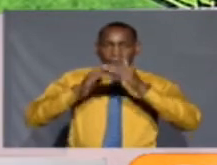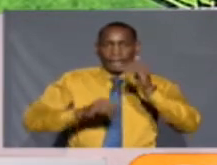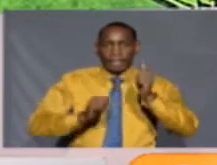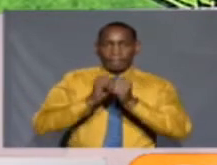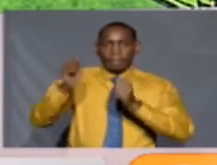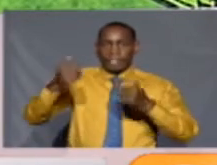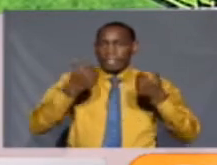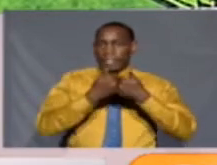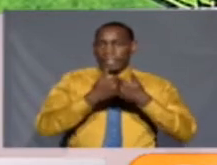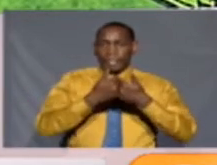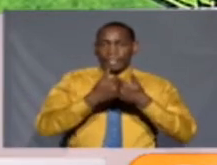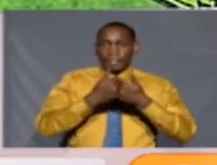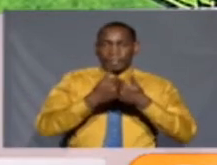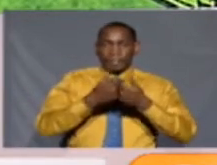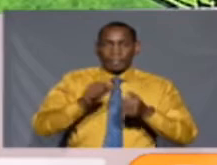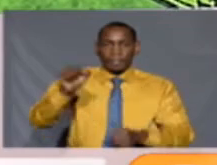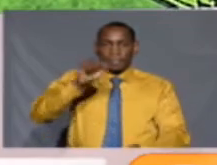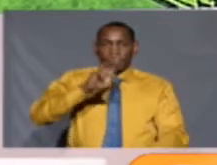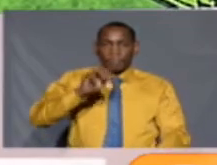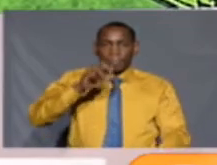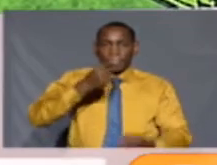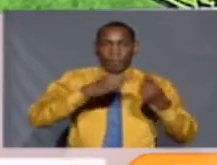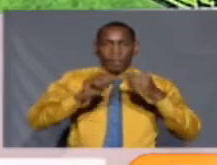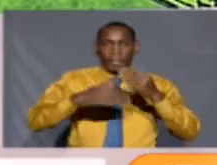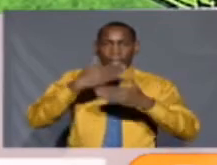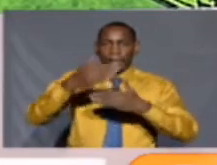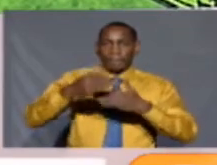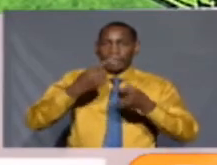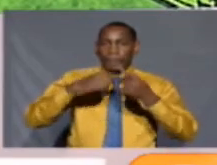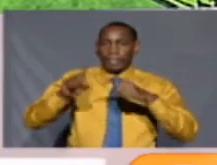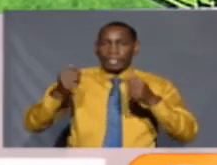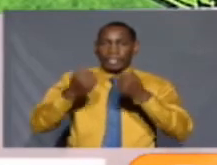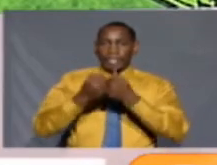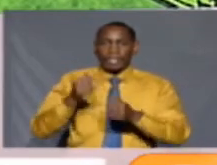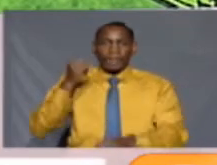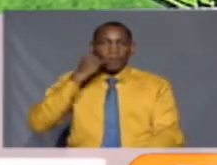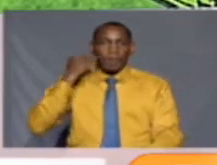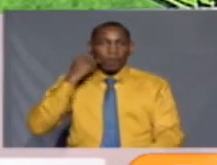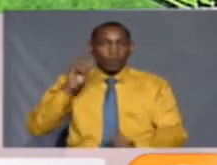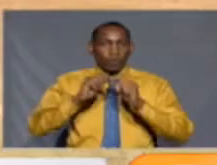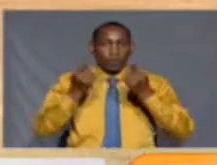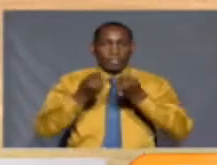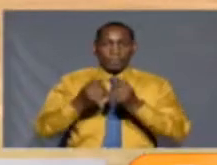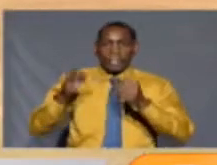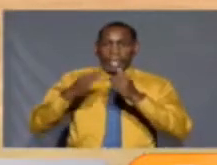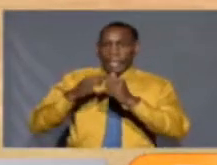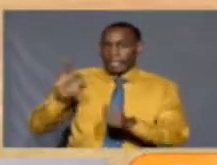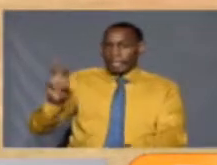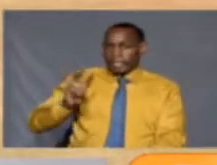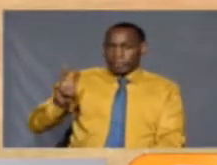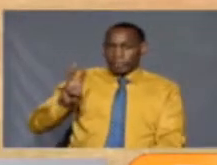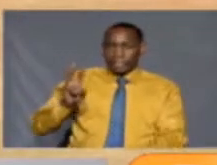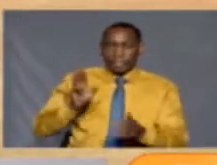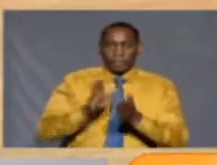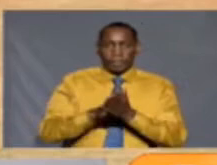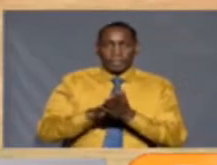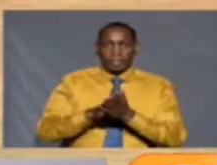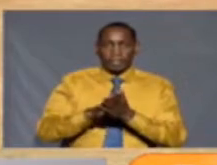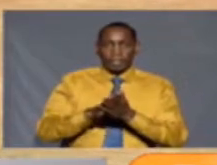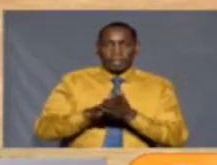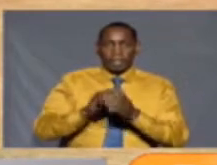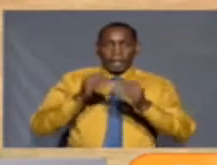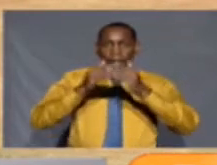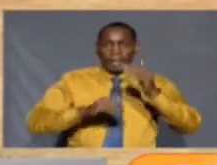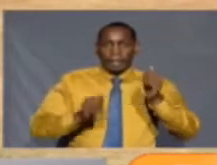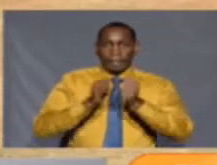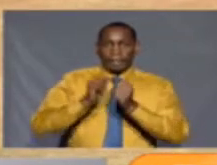15 tournament, Swami Bapa carried the day after winning against Nakuru Pirates by 8 wickets, with Pranit Gathi taking home the